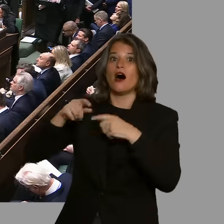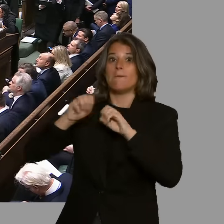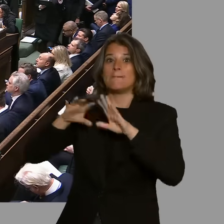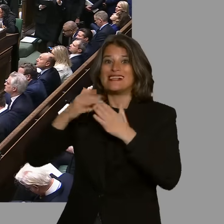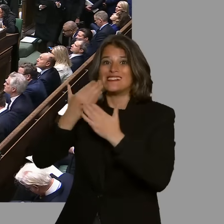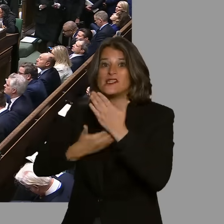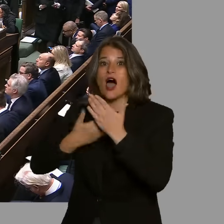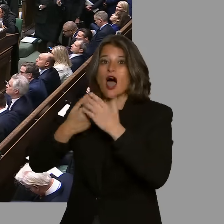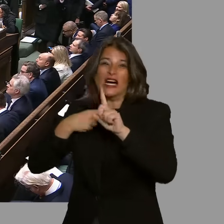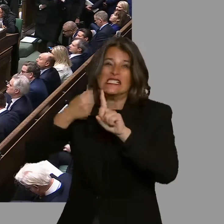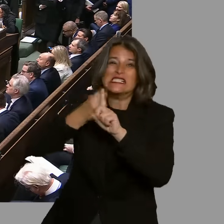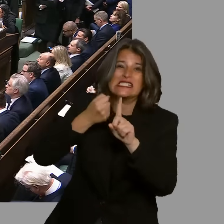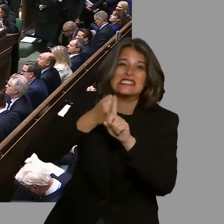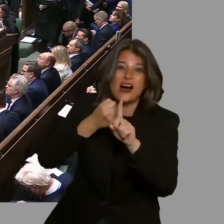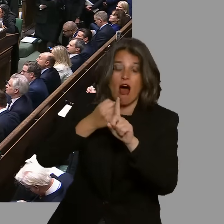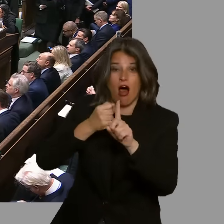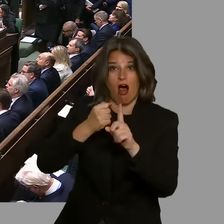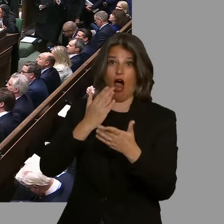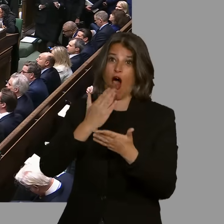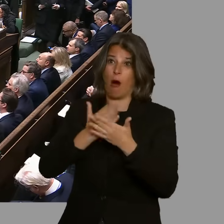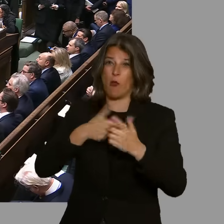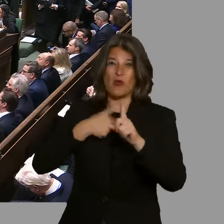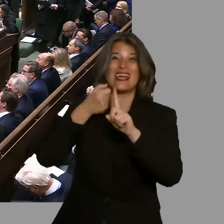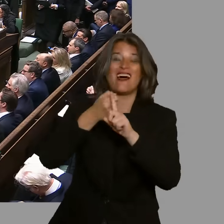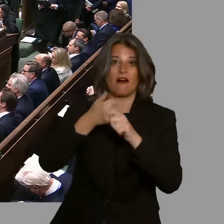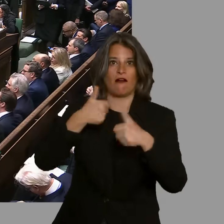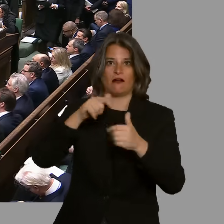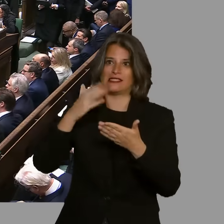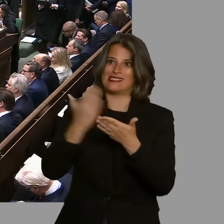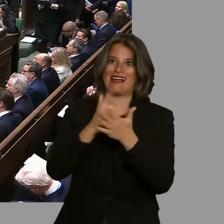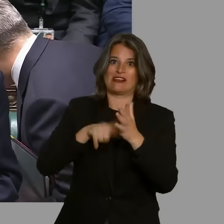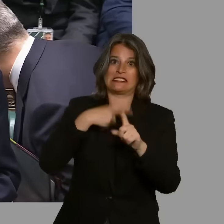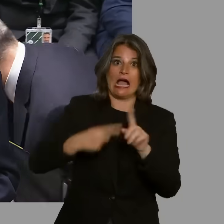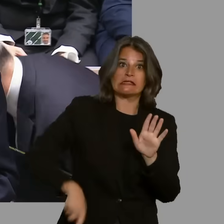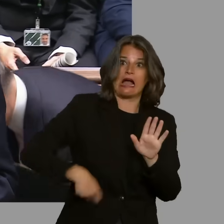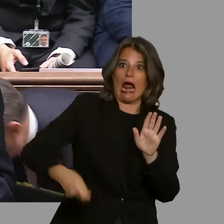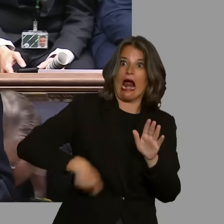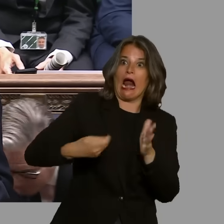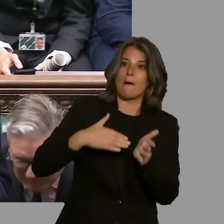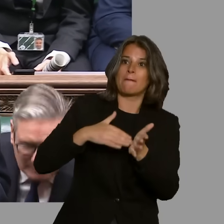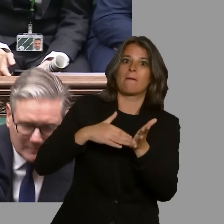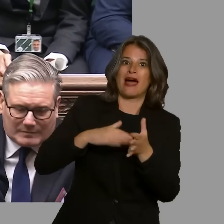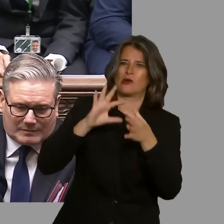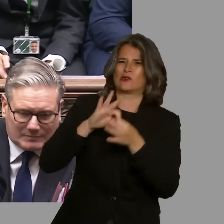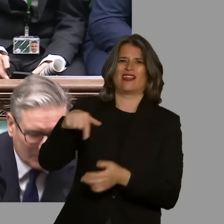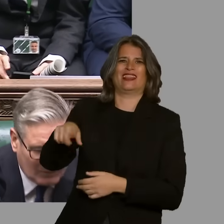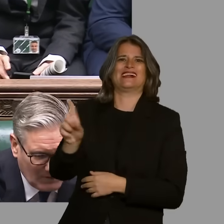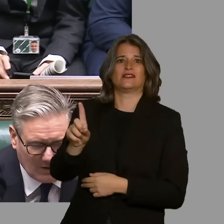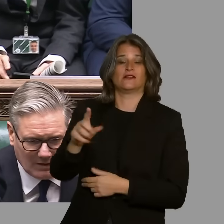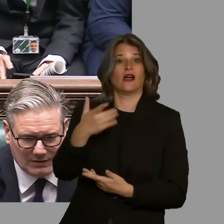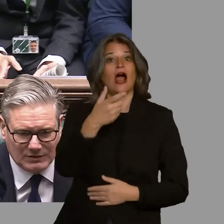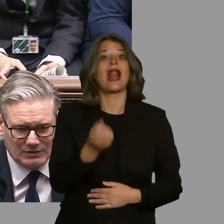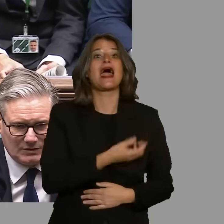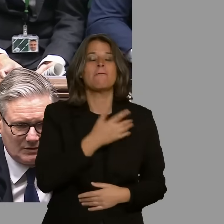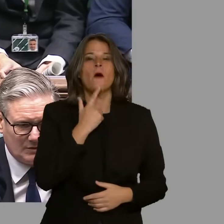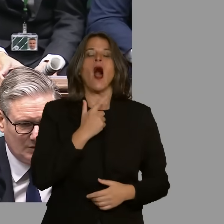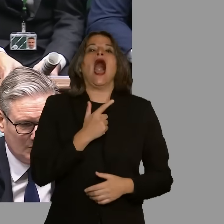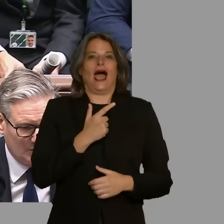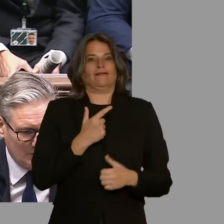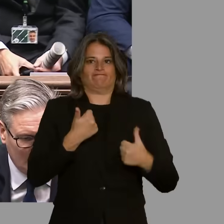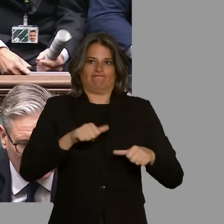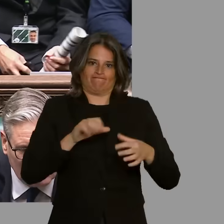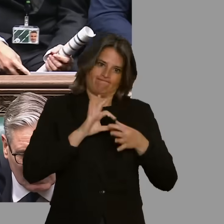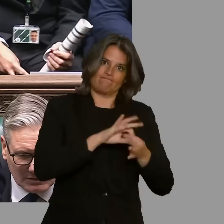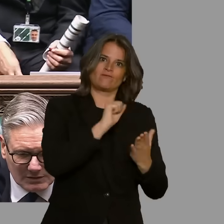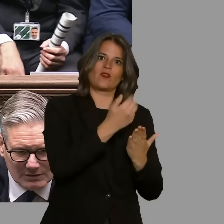Well, I indicated to the House quite some months ago that we were determined to find a means of dealing